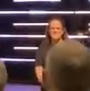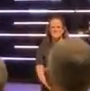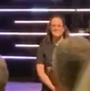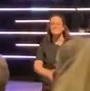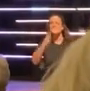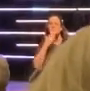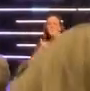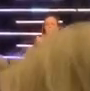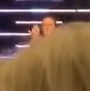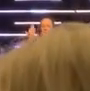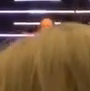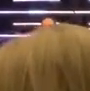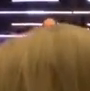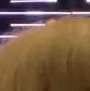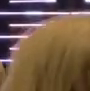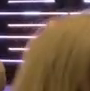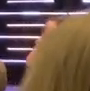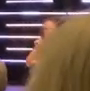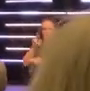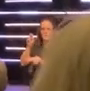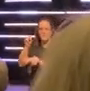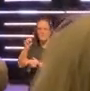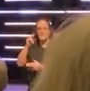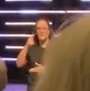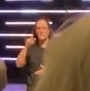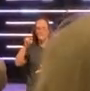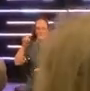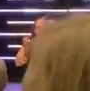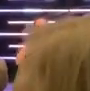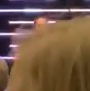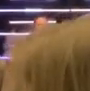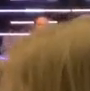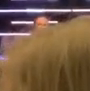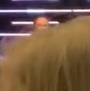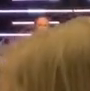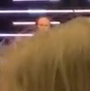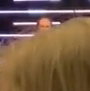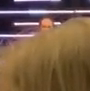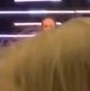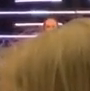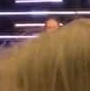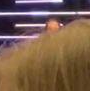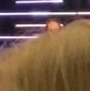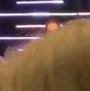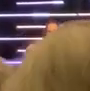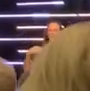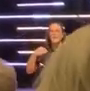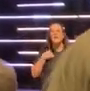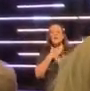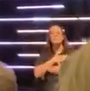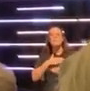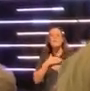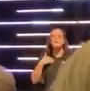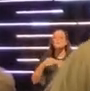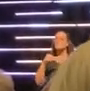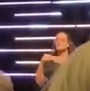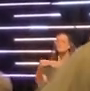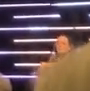Good morning. My name is Aaron Guthrie. I serve on the team of elders here at Capital City Christian Church, and I have the pleasure of being able to lead us